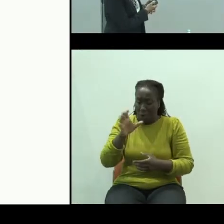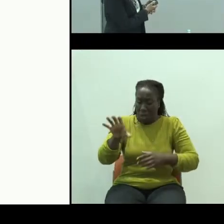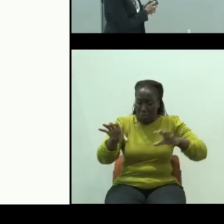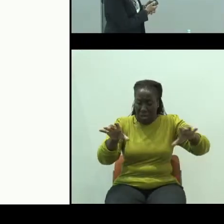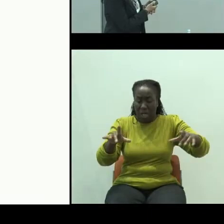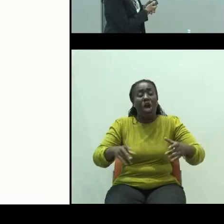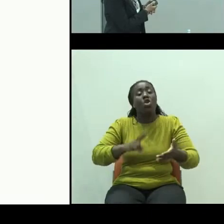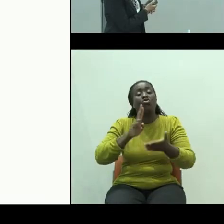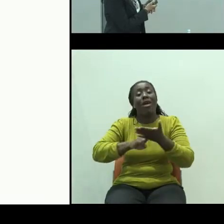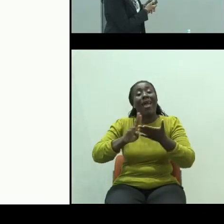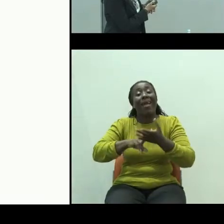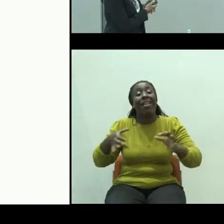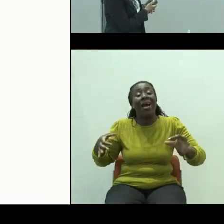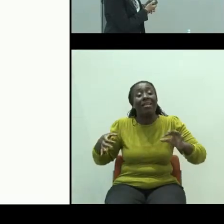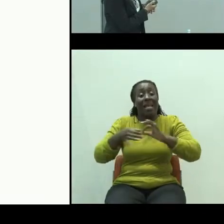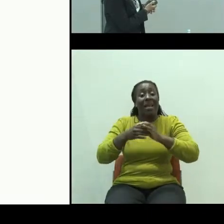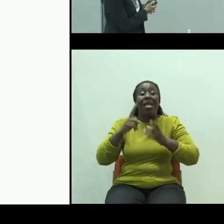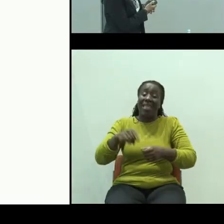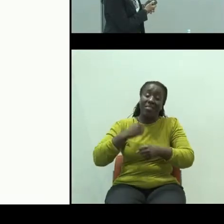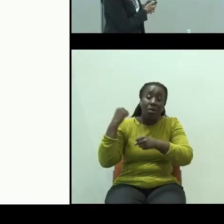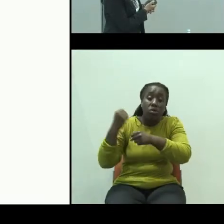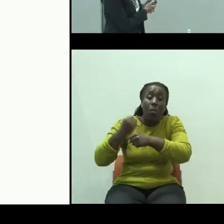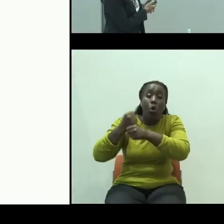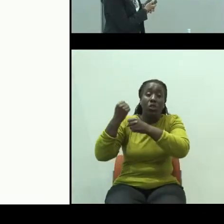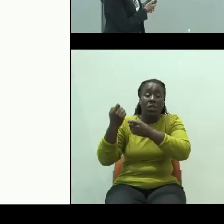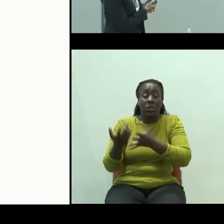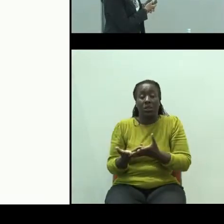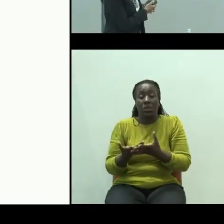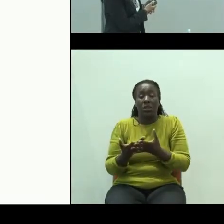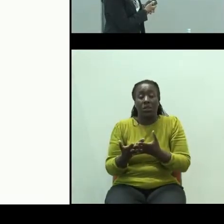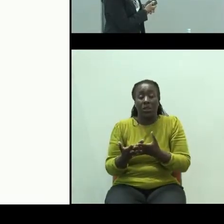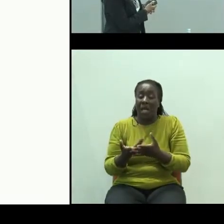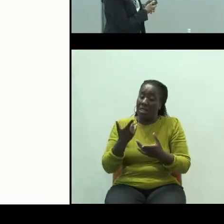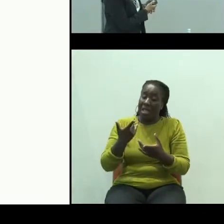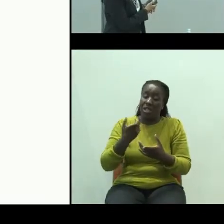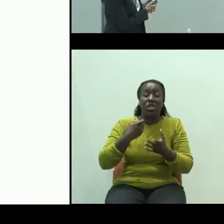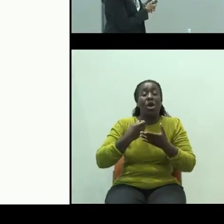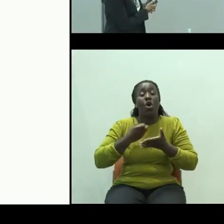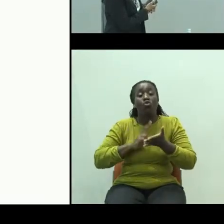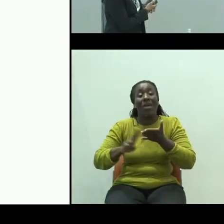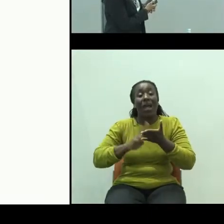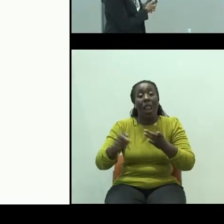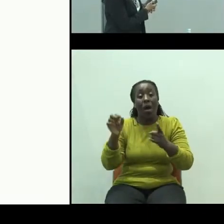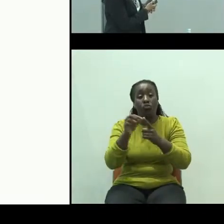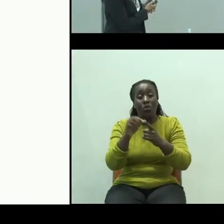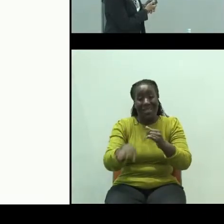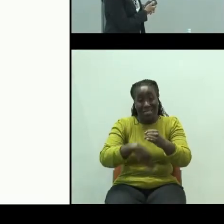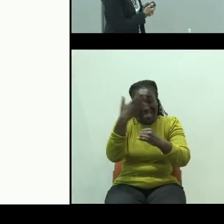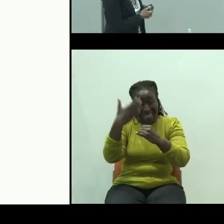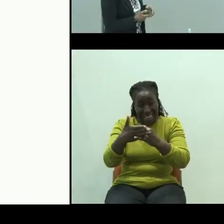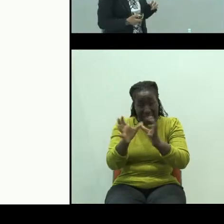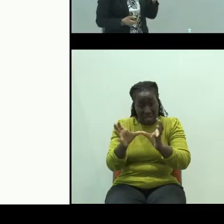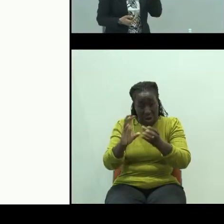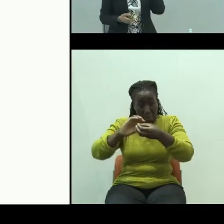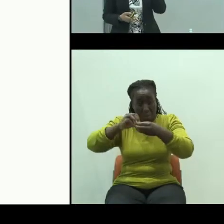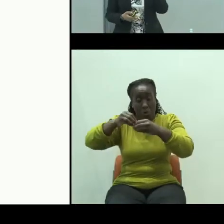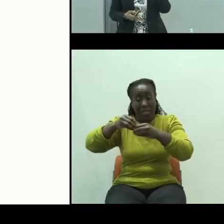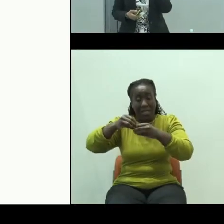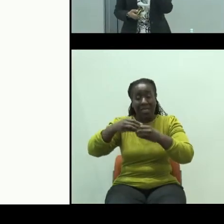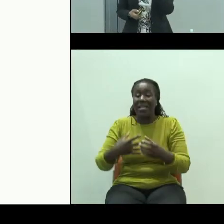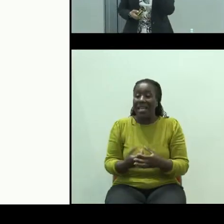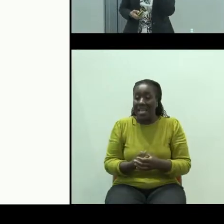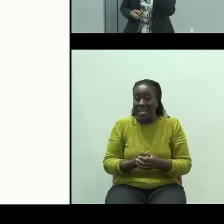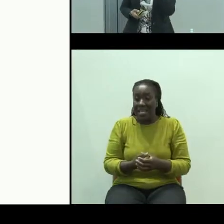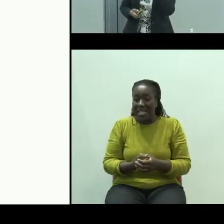regulator binds. Those are our promoters. The regulatory protein I've mentioned. This last component is called an